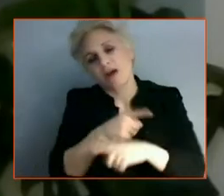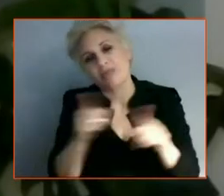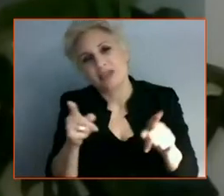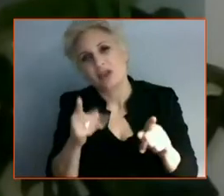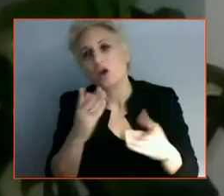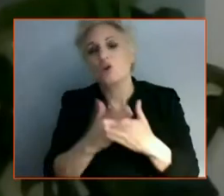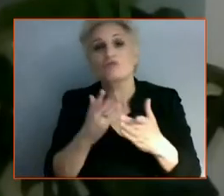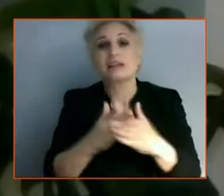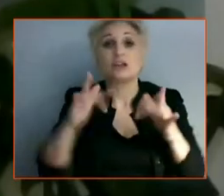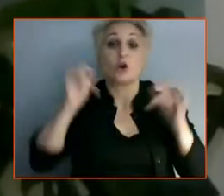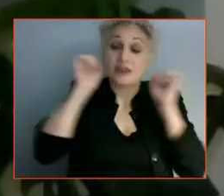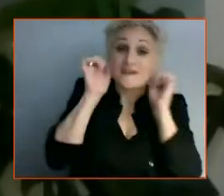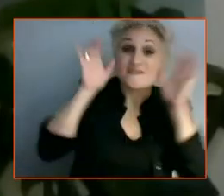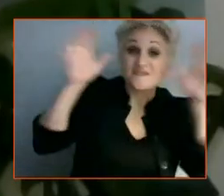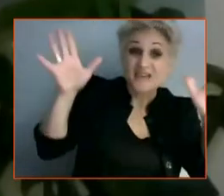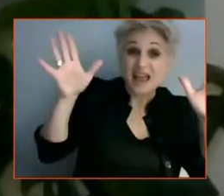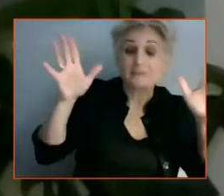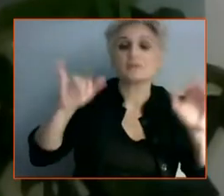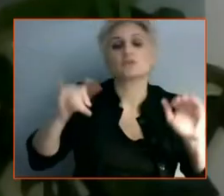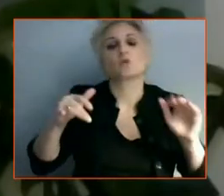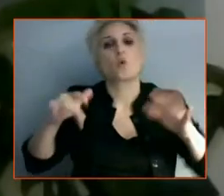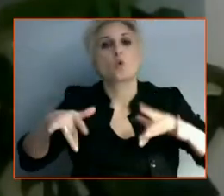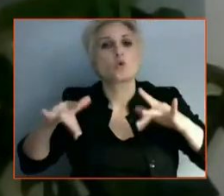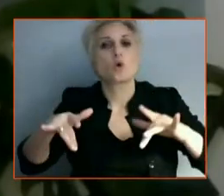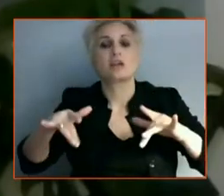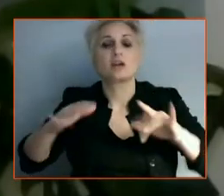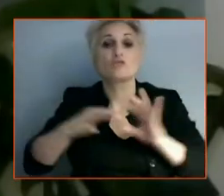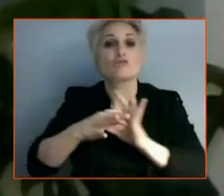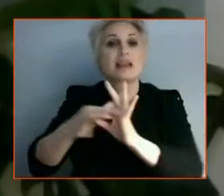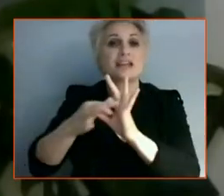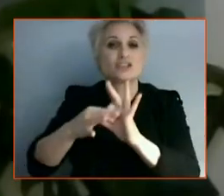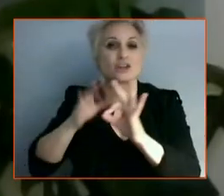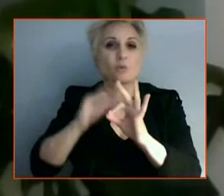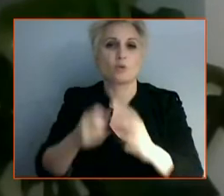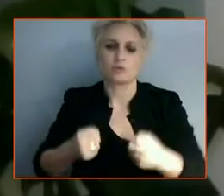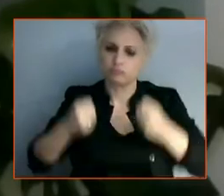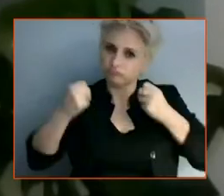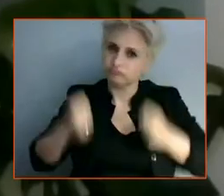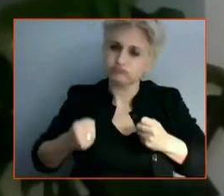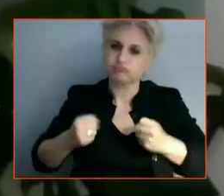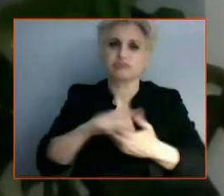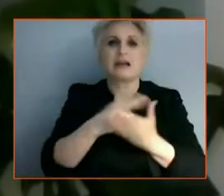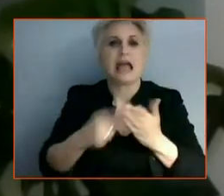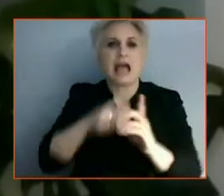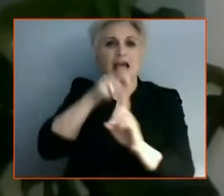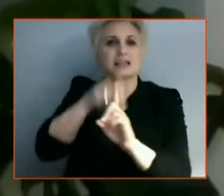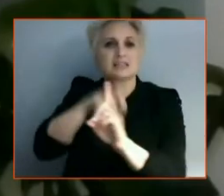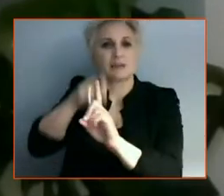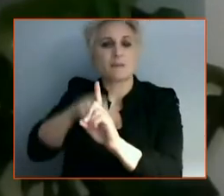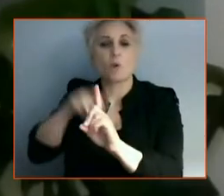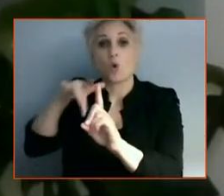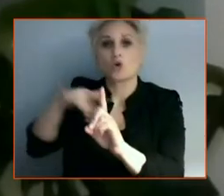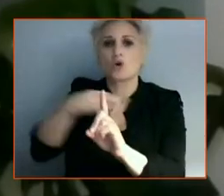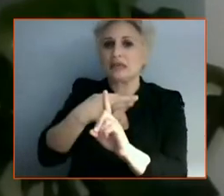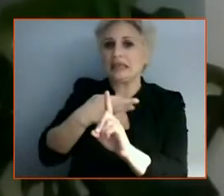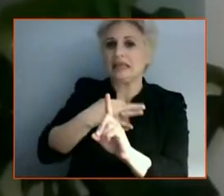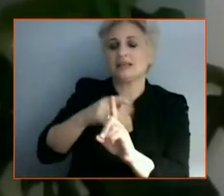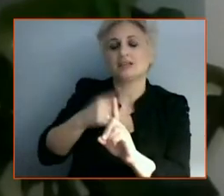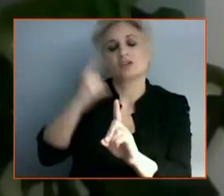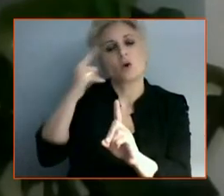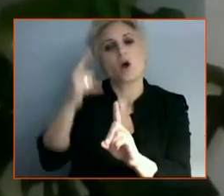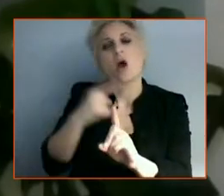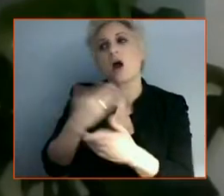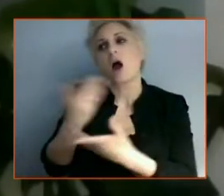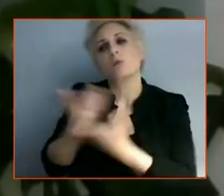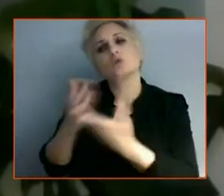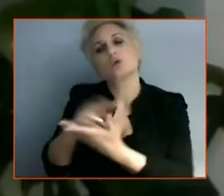or a reputation or relationships with those who are already established. So, you know, I was speaking to artists and